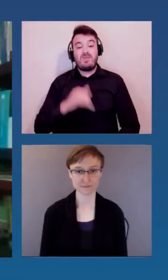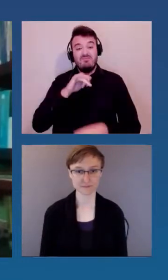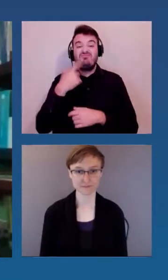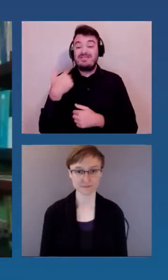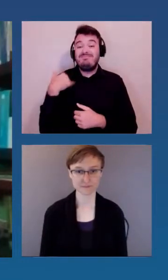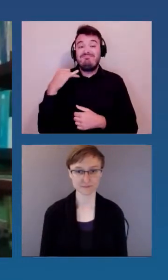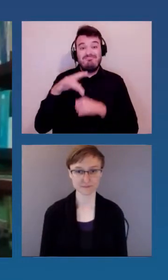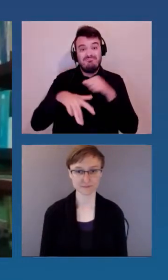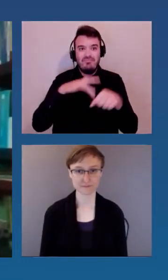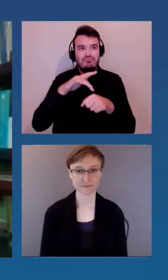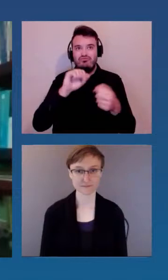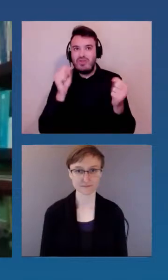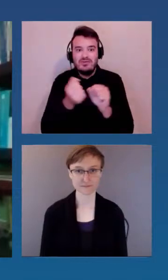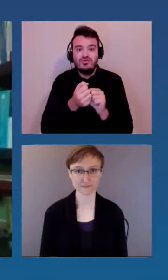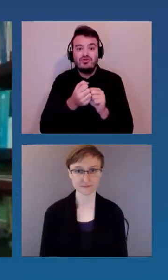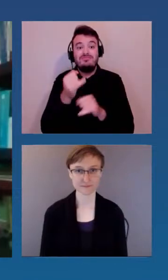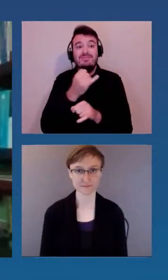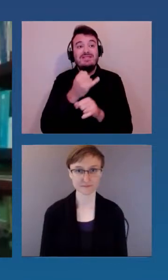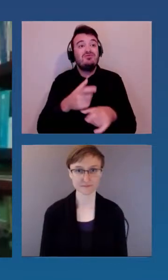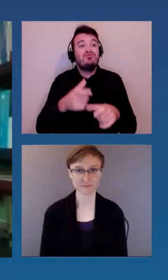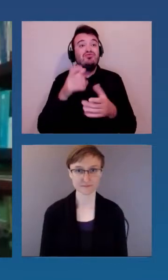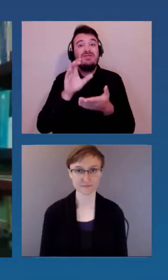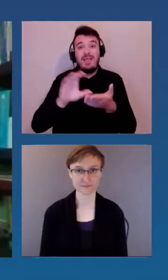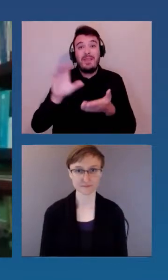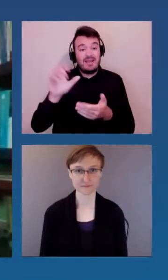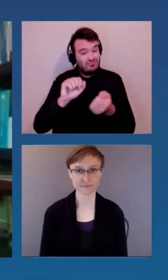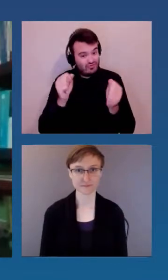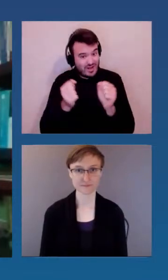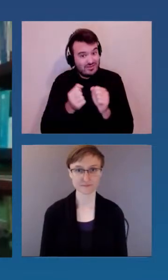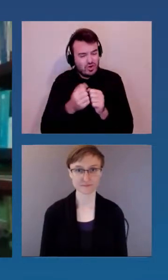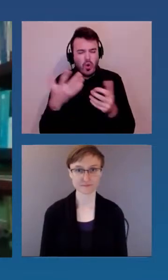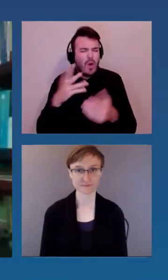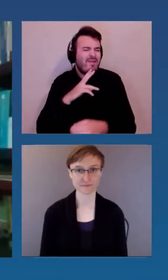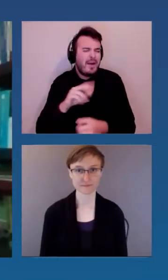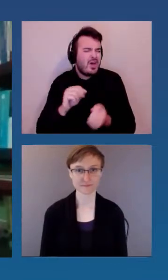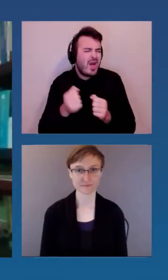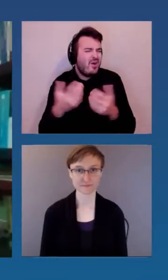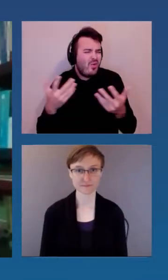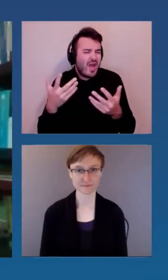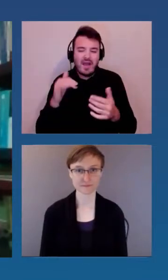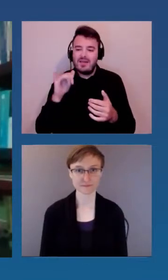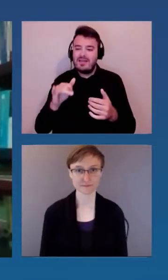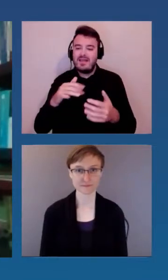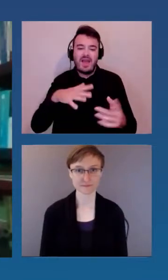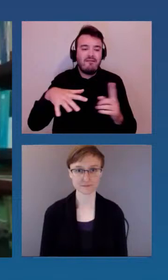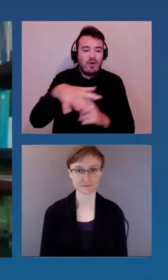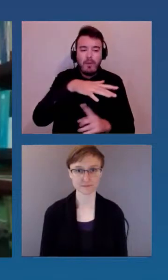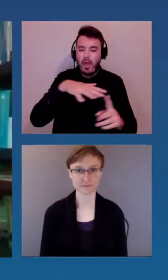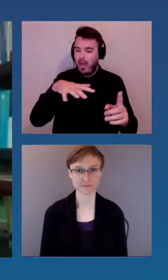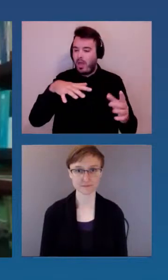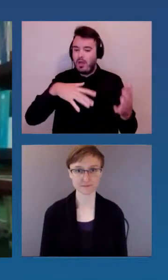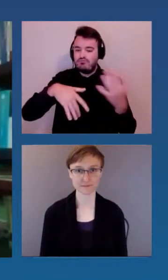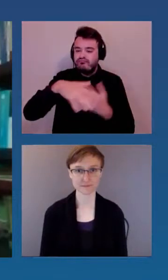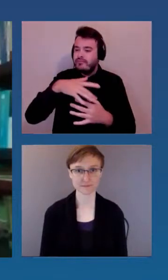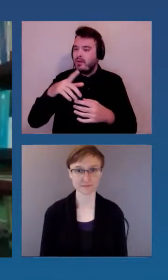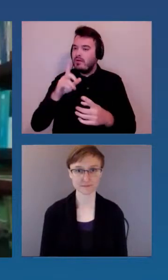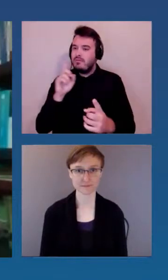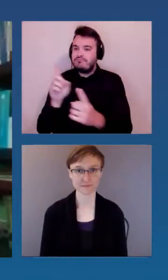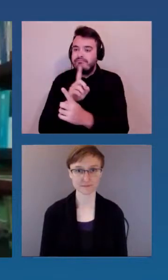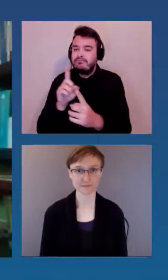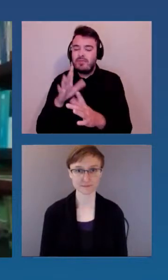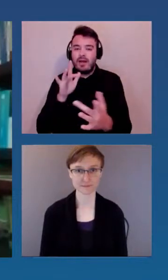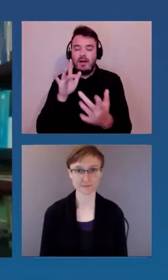Dr. Etches de nous fournir cette occasion de partager ensemble ce moment pour se rappeler que le monde